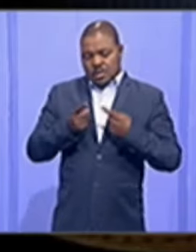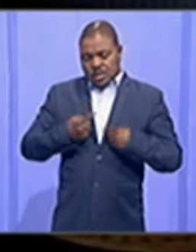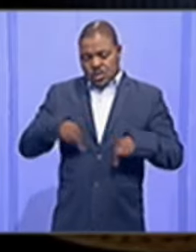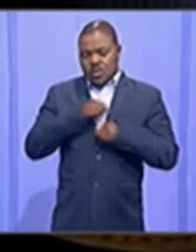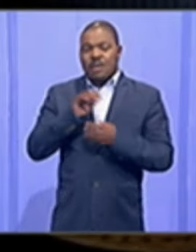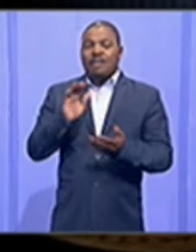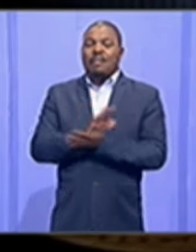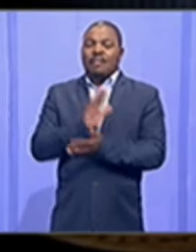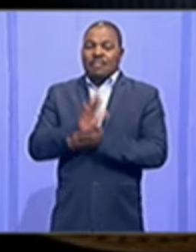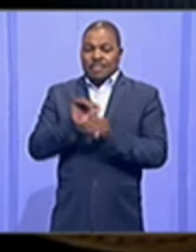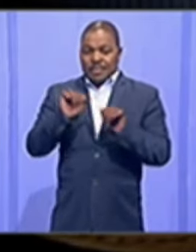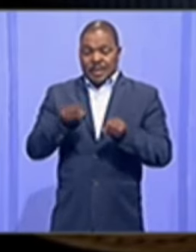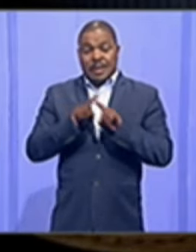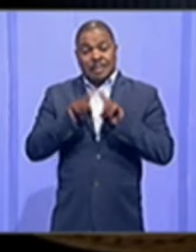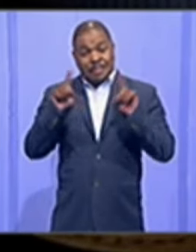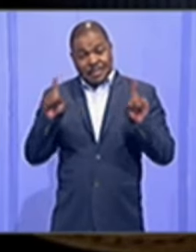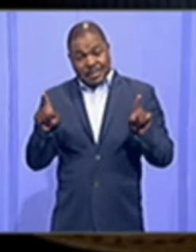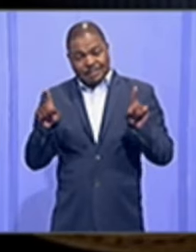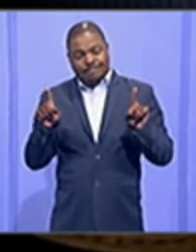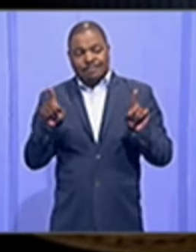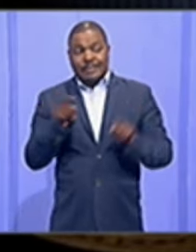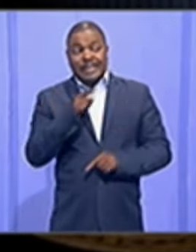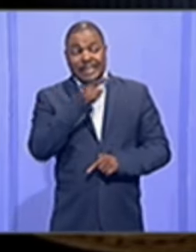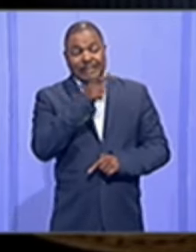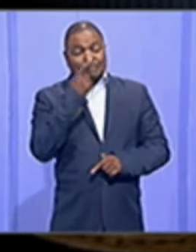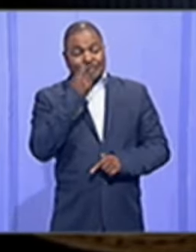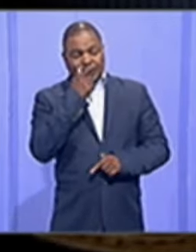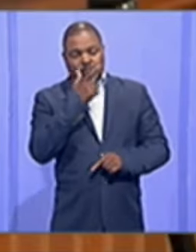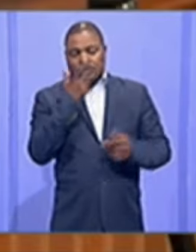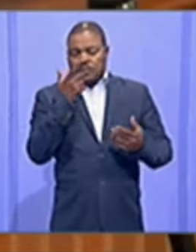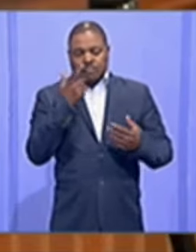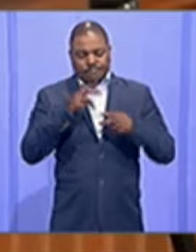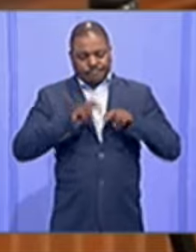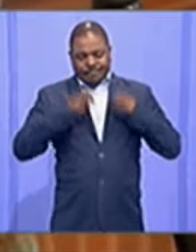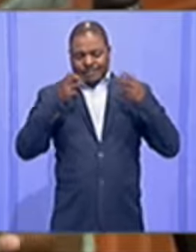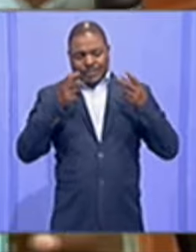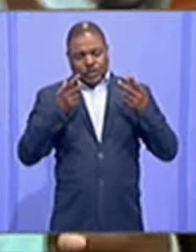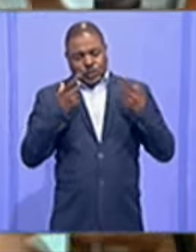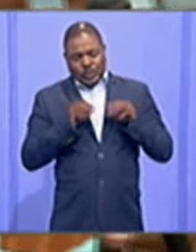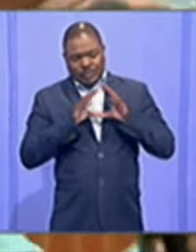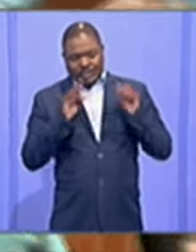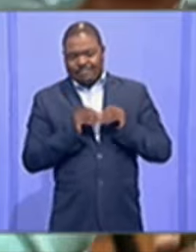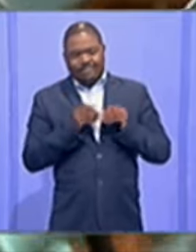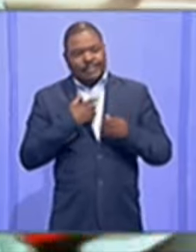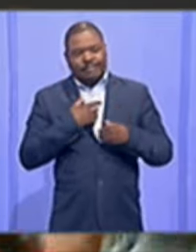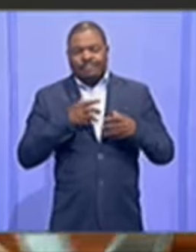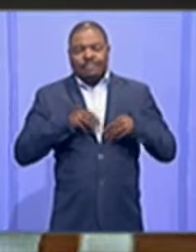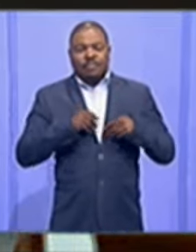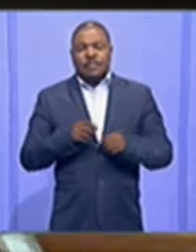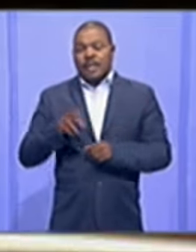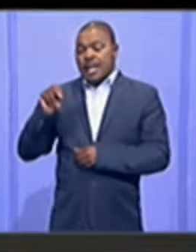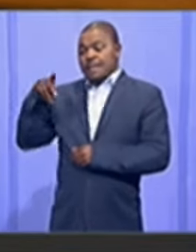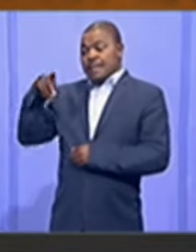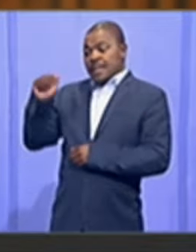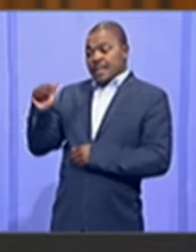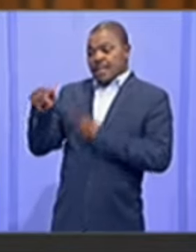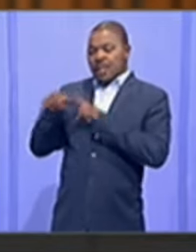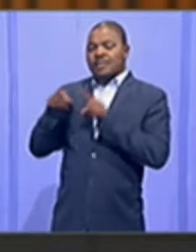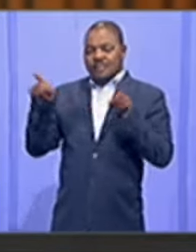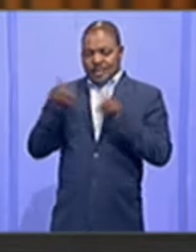even though what that guy has taken from us. NPA le yona e amogetse ka tlholo ka Sepedi.